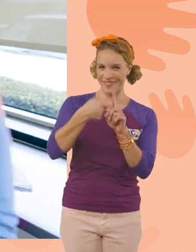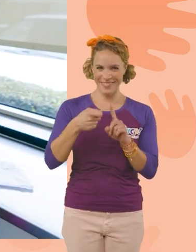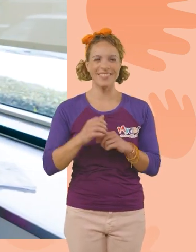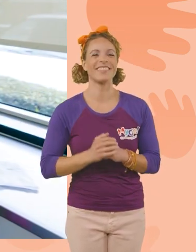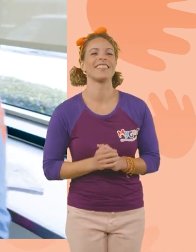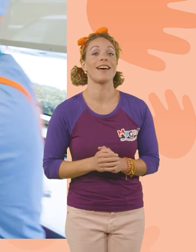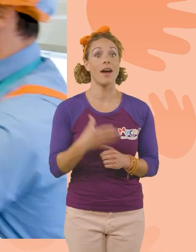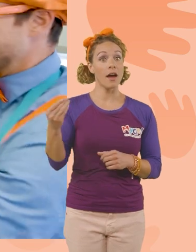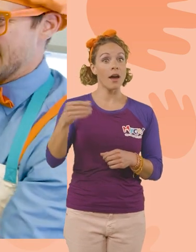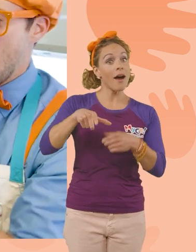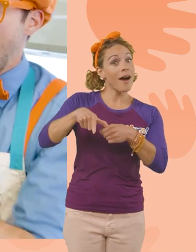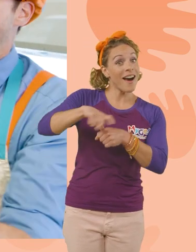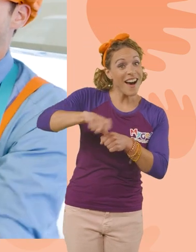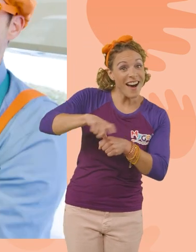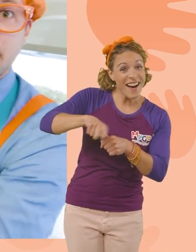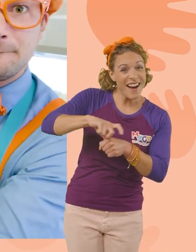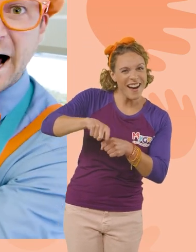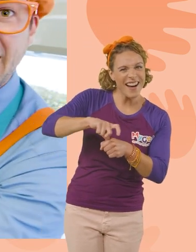Bananas and